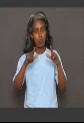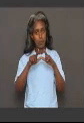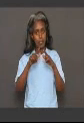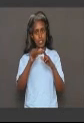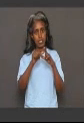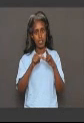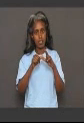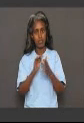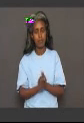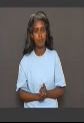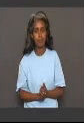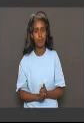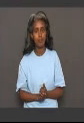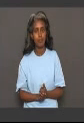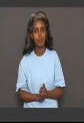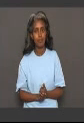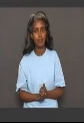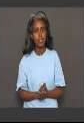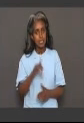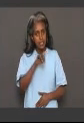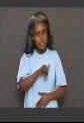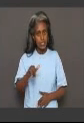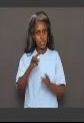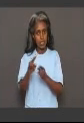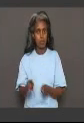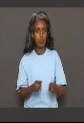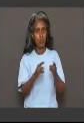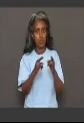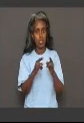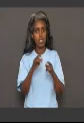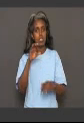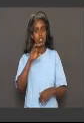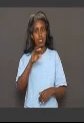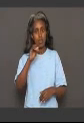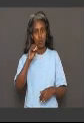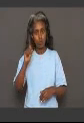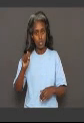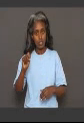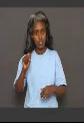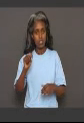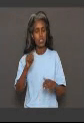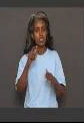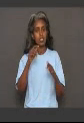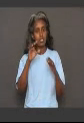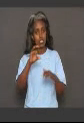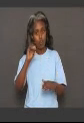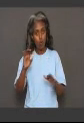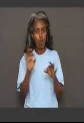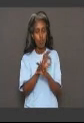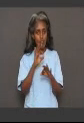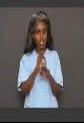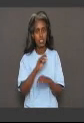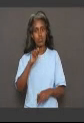angle. In the same way, the cotangent is the cofunction of